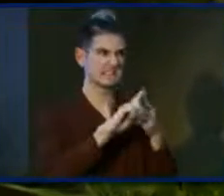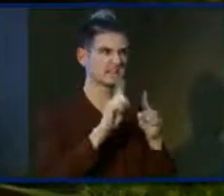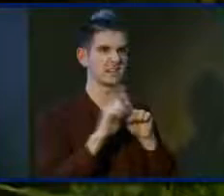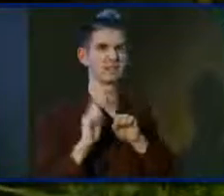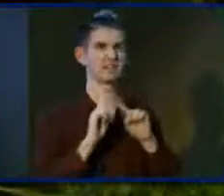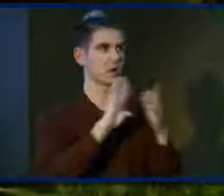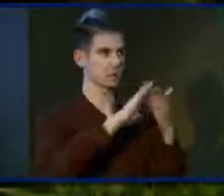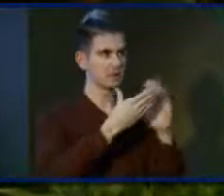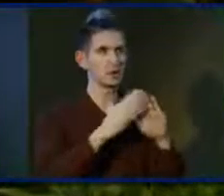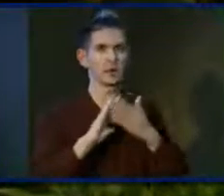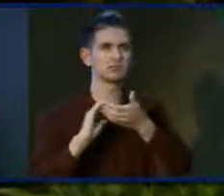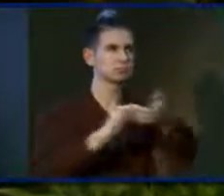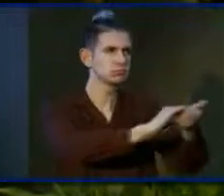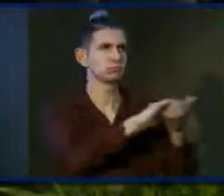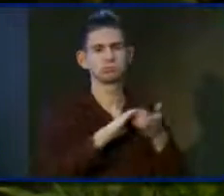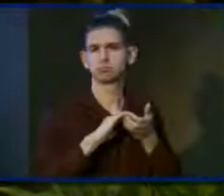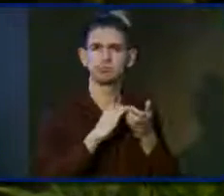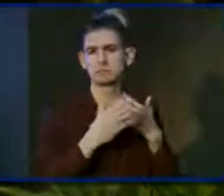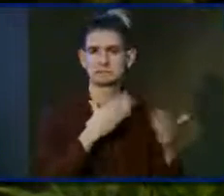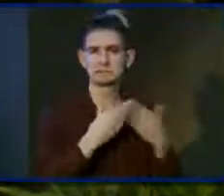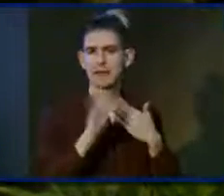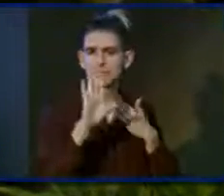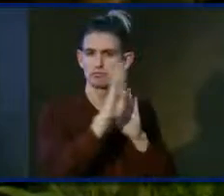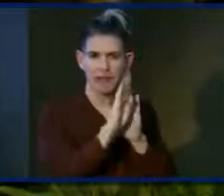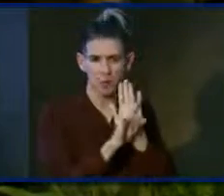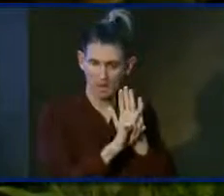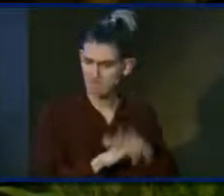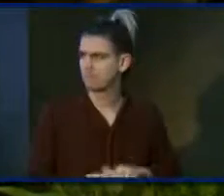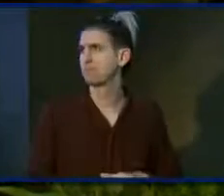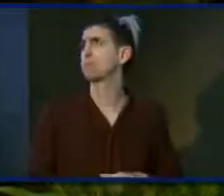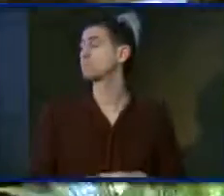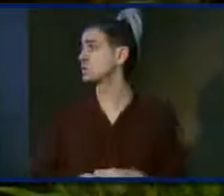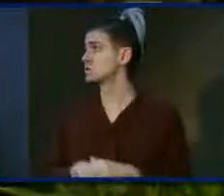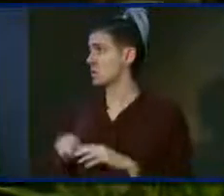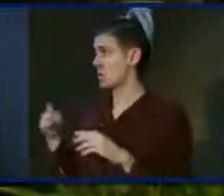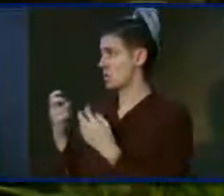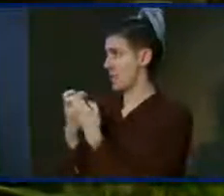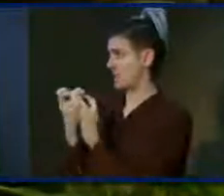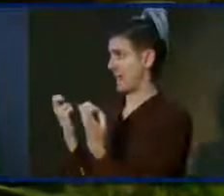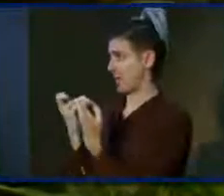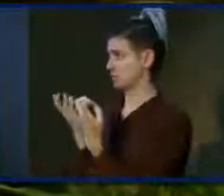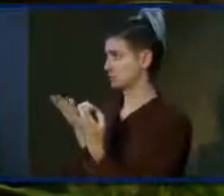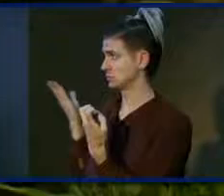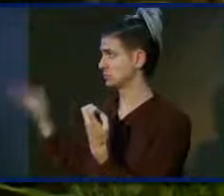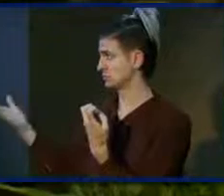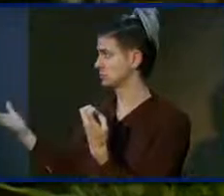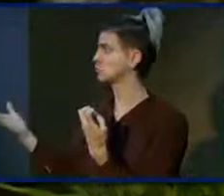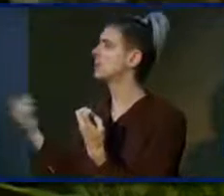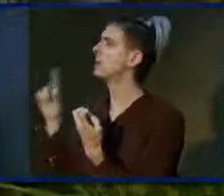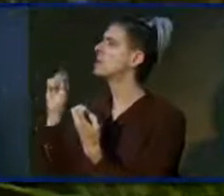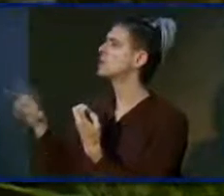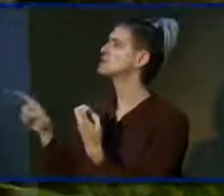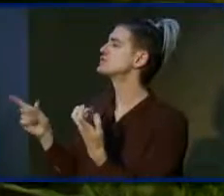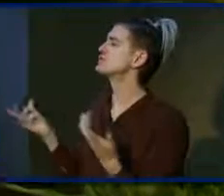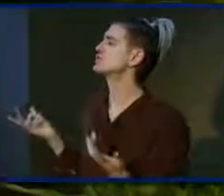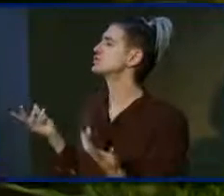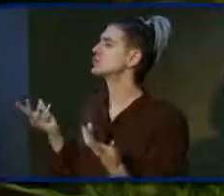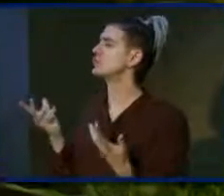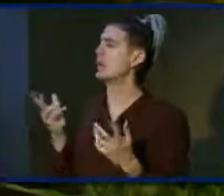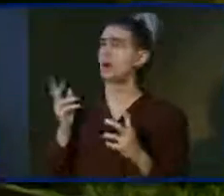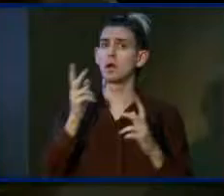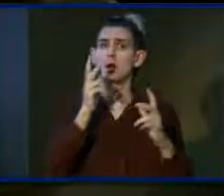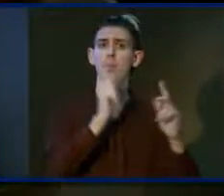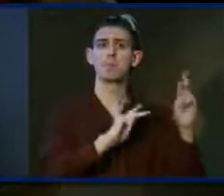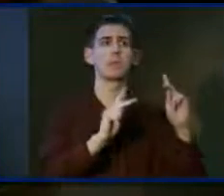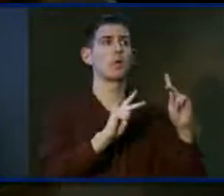people regardless of sectors, right? So this for anybody on the panel or any of y'all. So how can we reach people cross